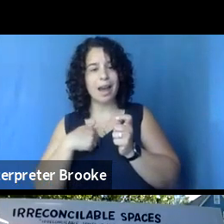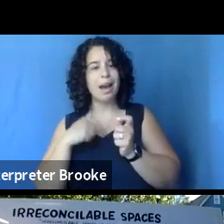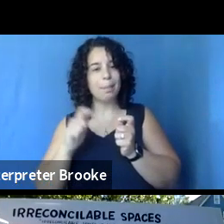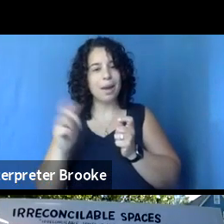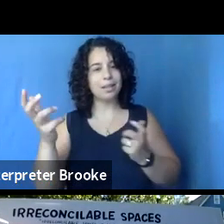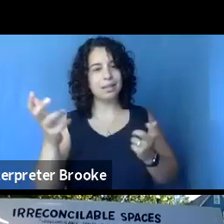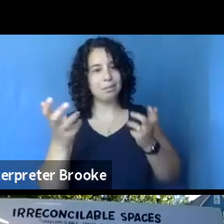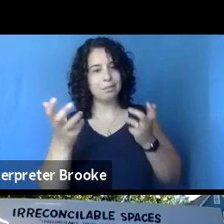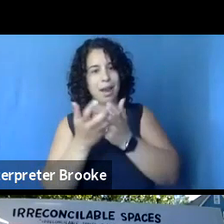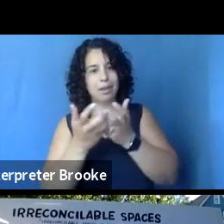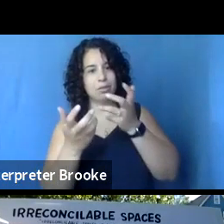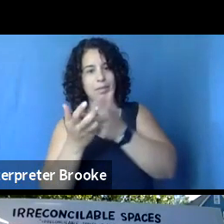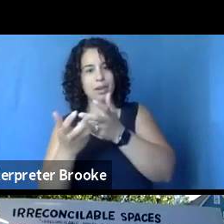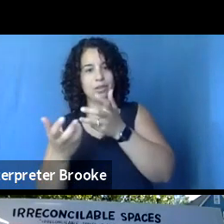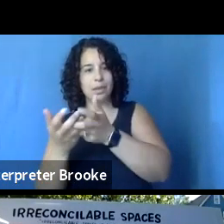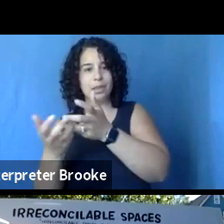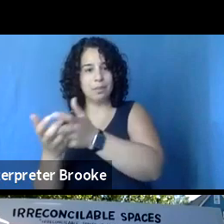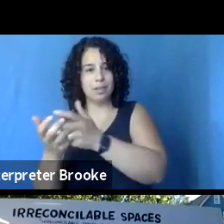In this moment,